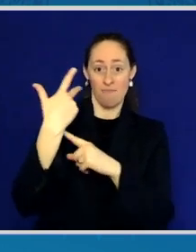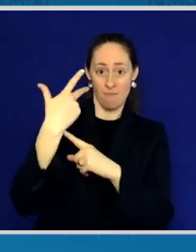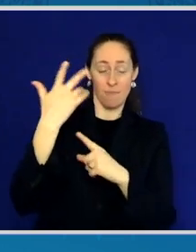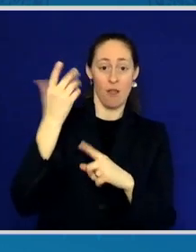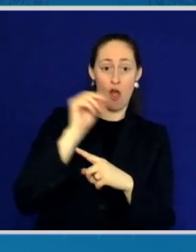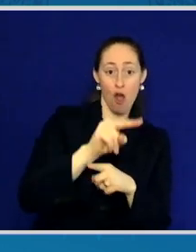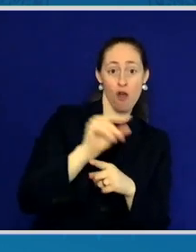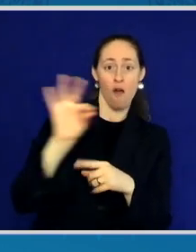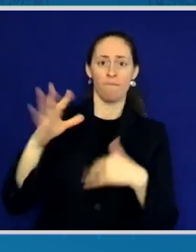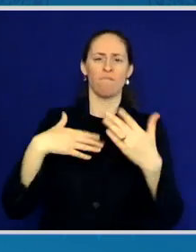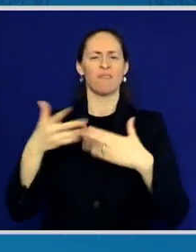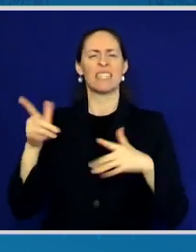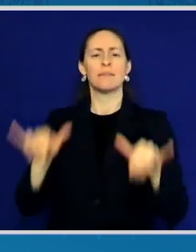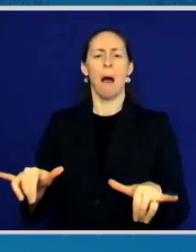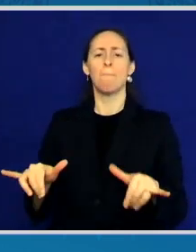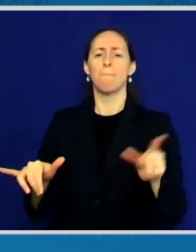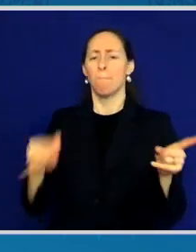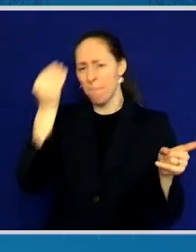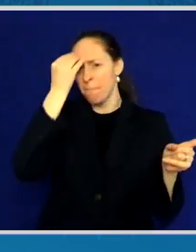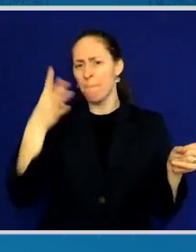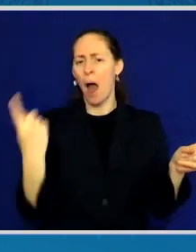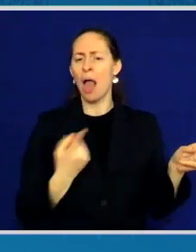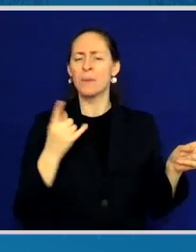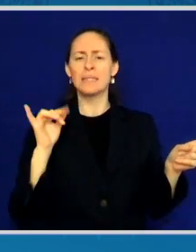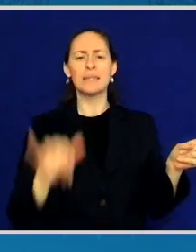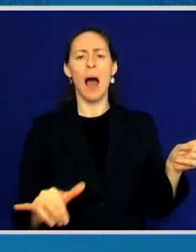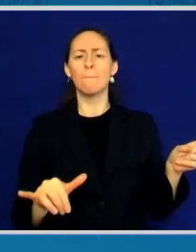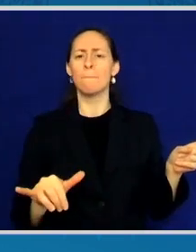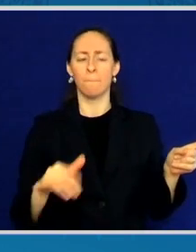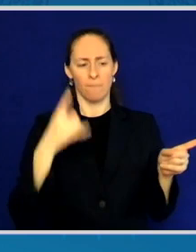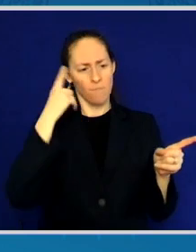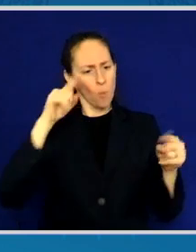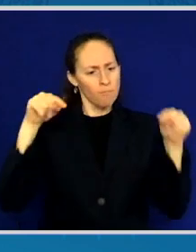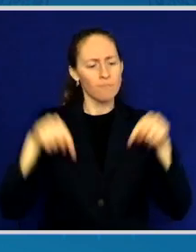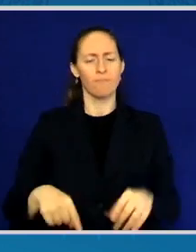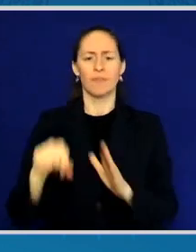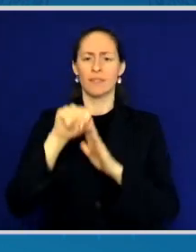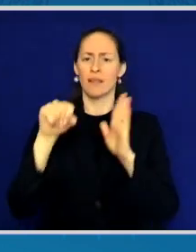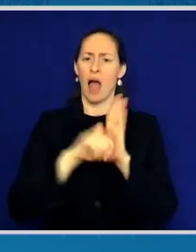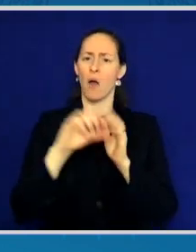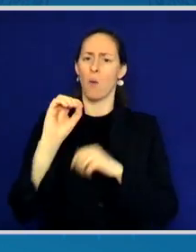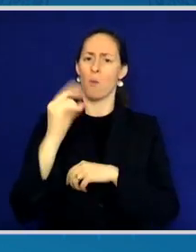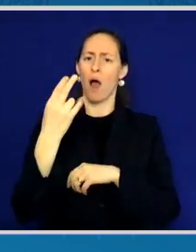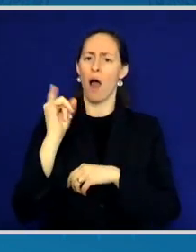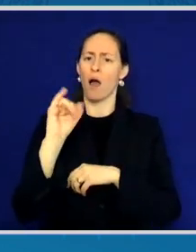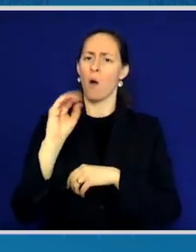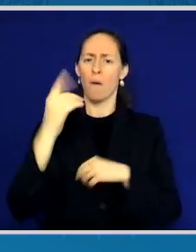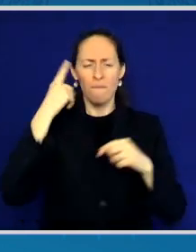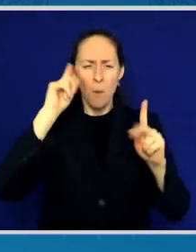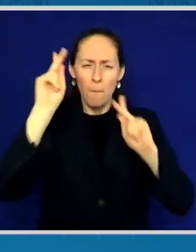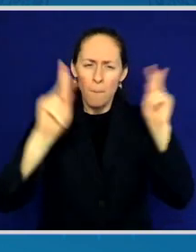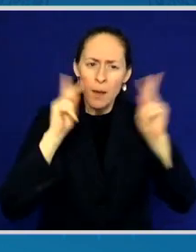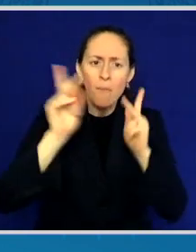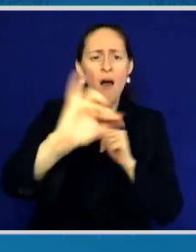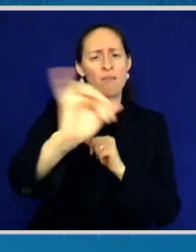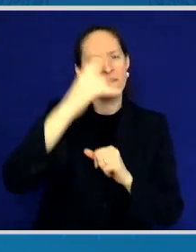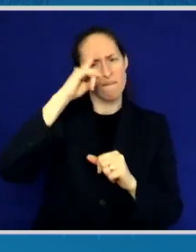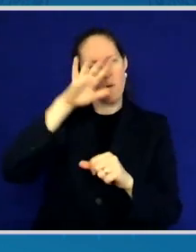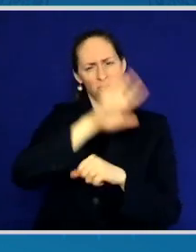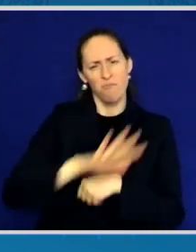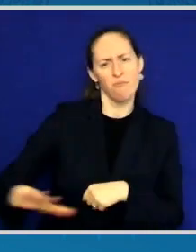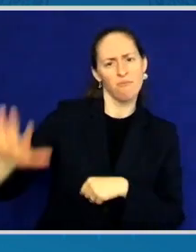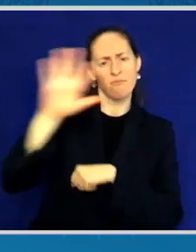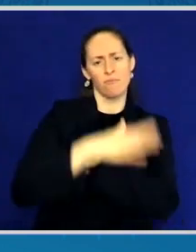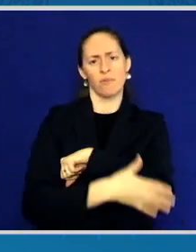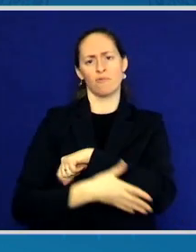fighting, in particular for the working people of Ohio, but for America. And you are a great national